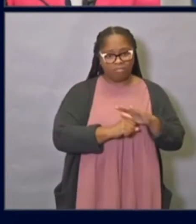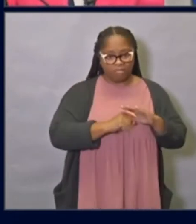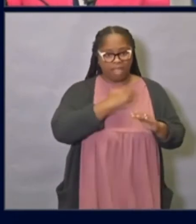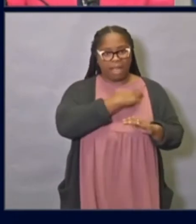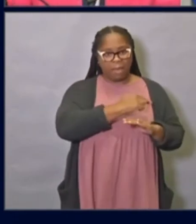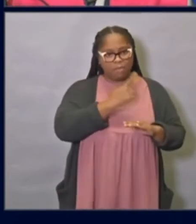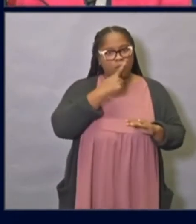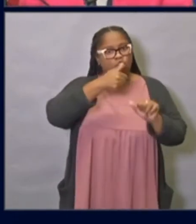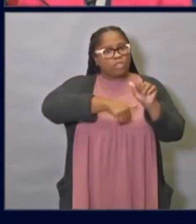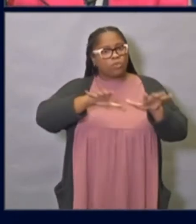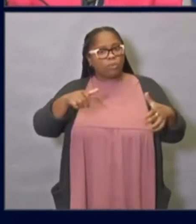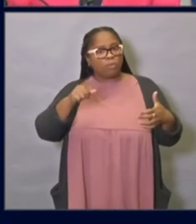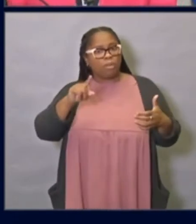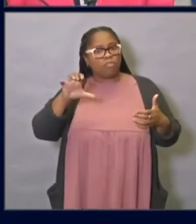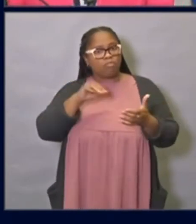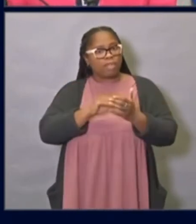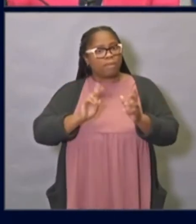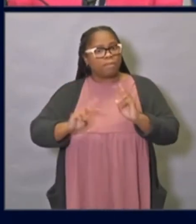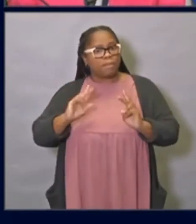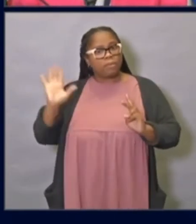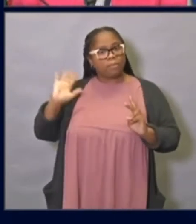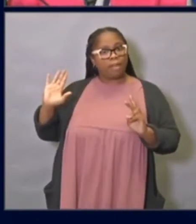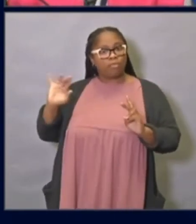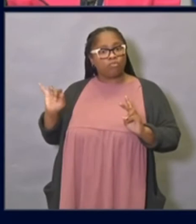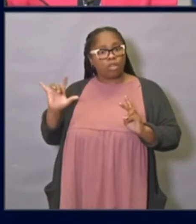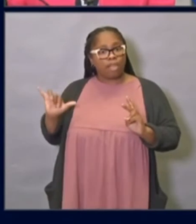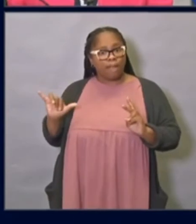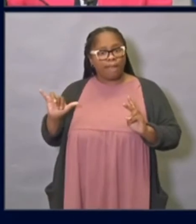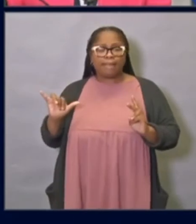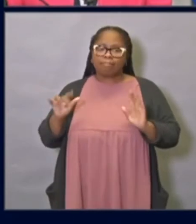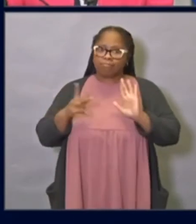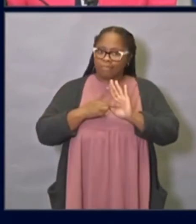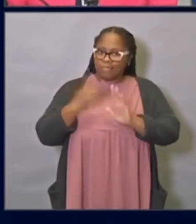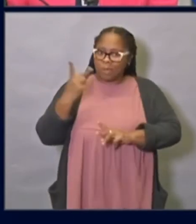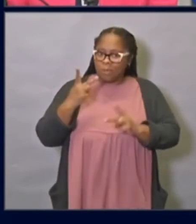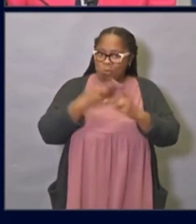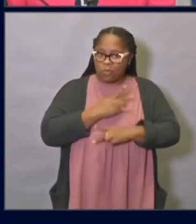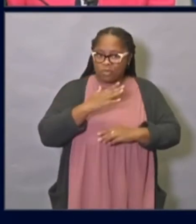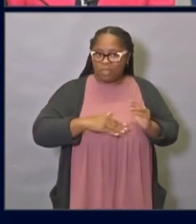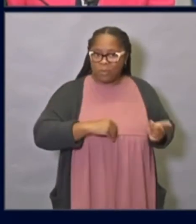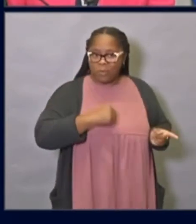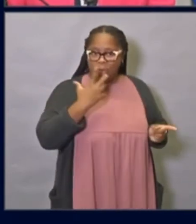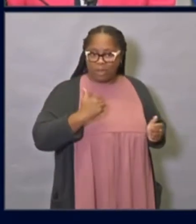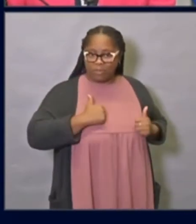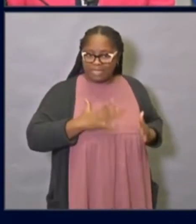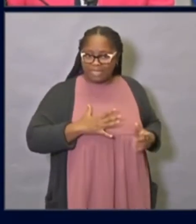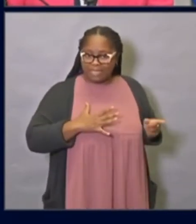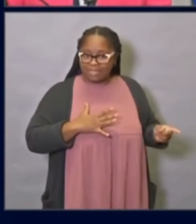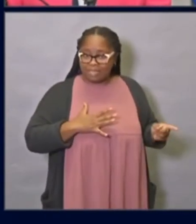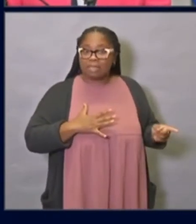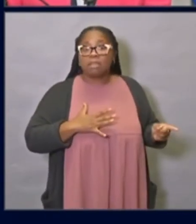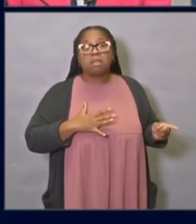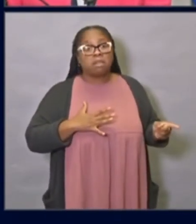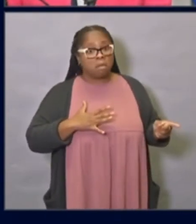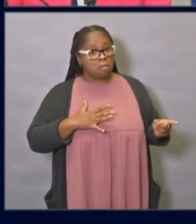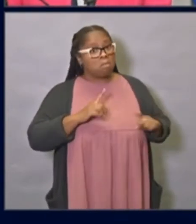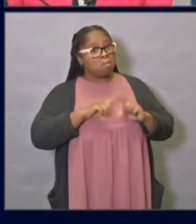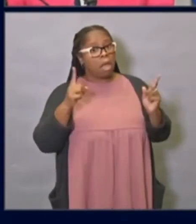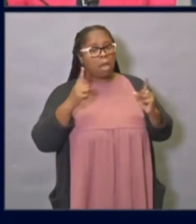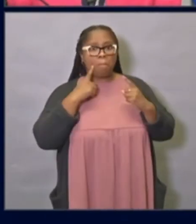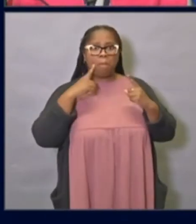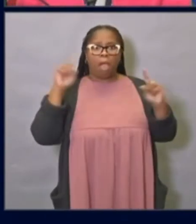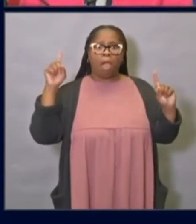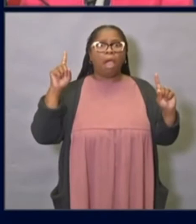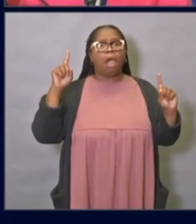100,000 people back in July, and that rate was over 2 times the rate of white residents, the gap was closed